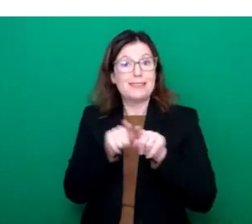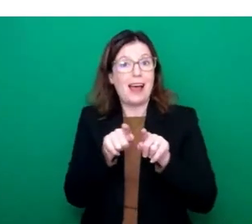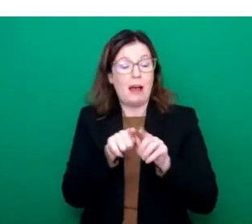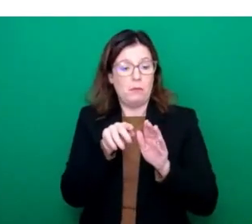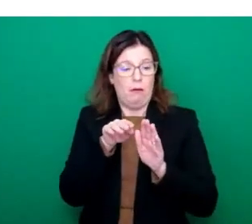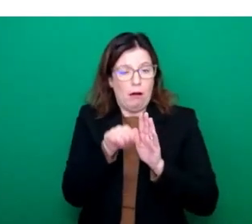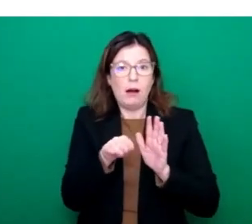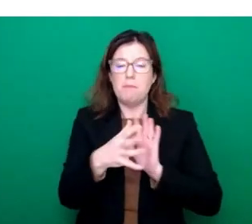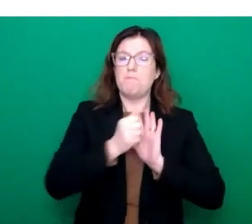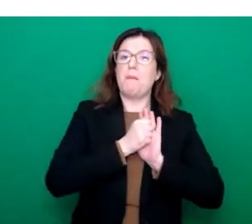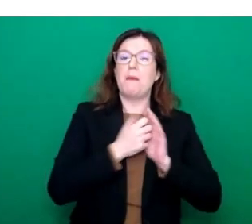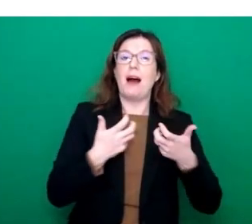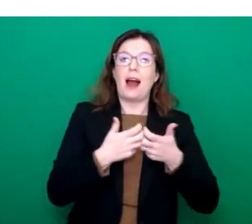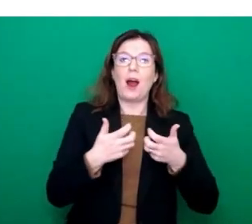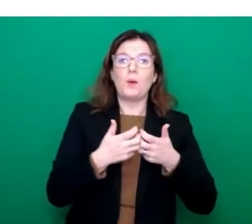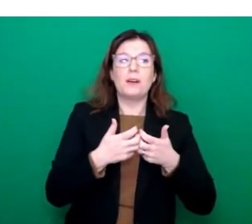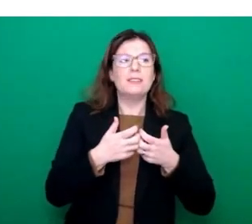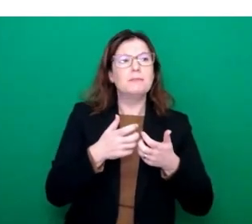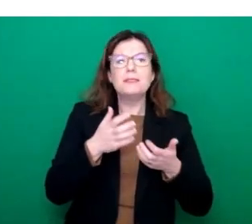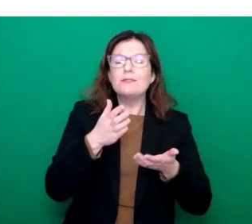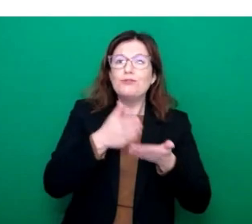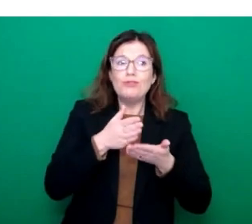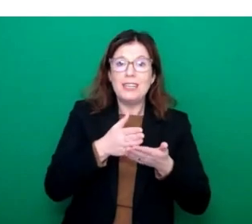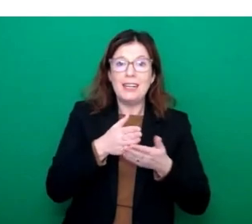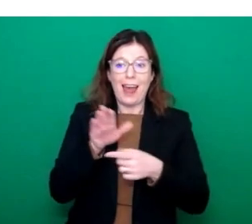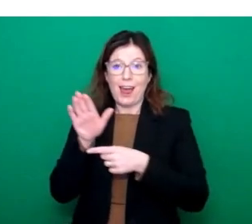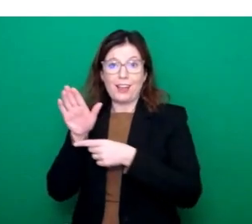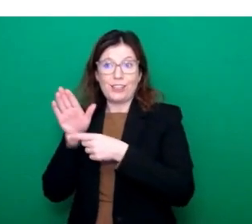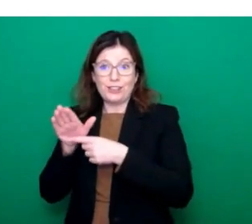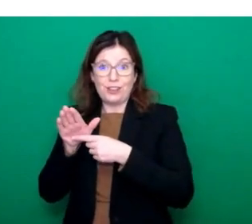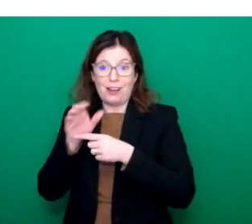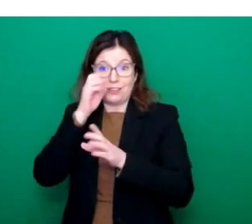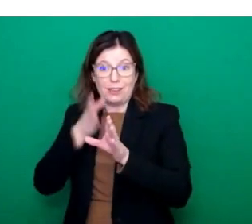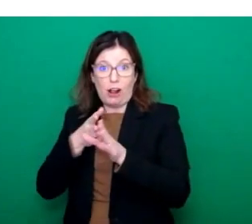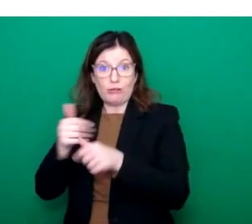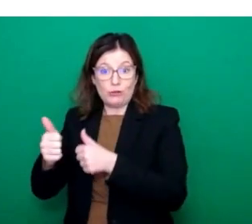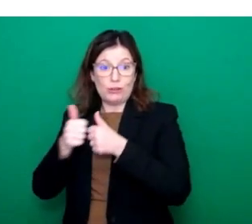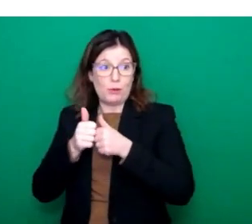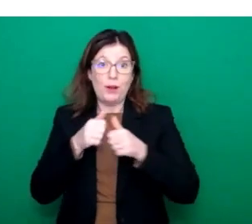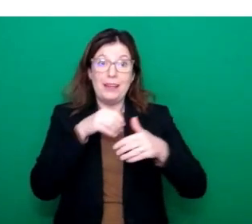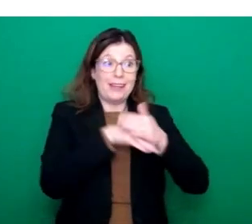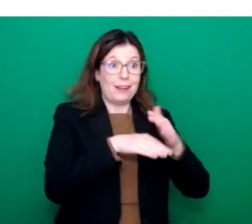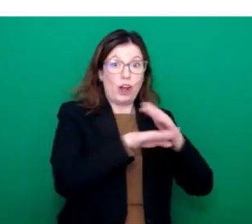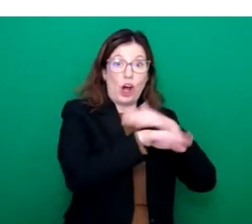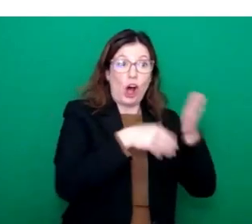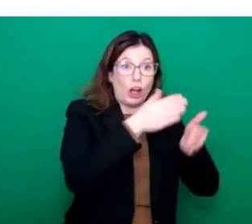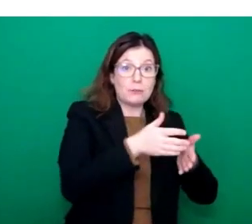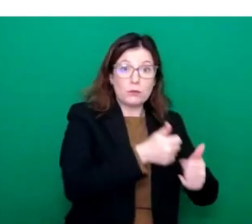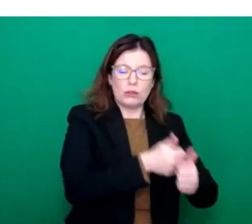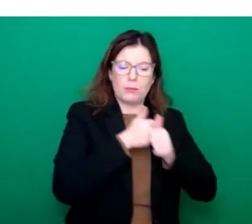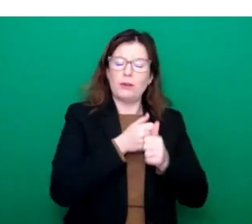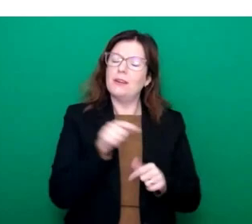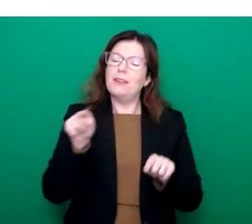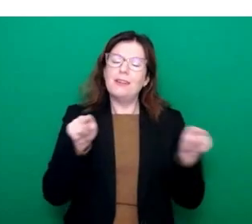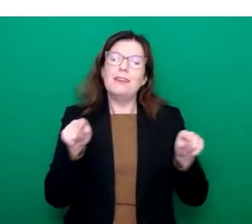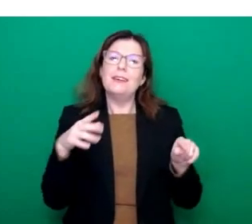it's that joined up aspects of, kind of where somebody